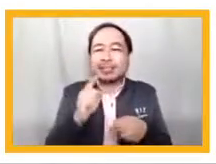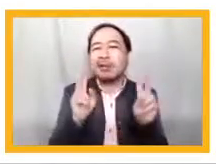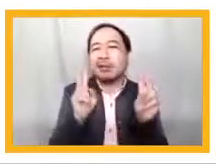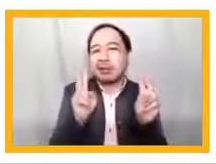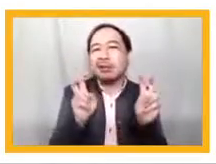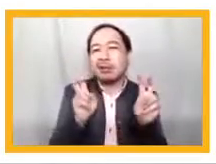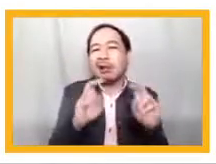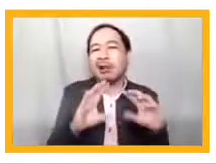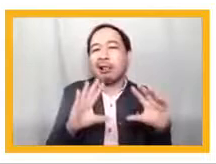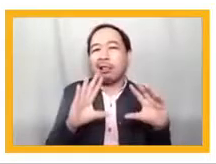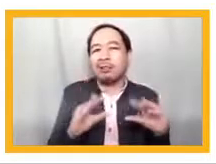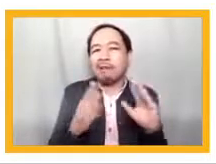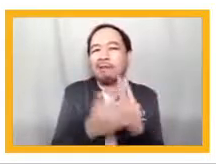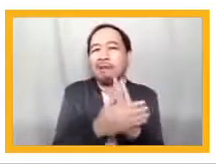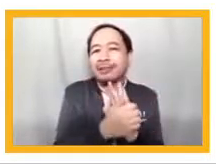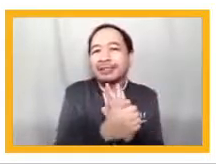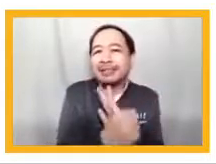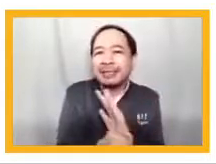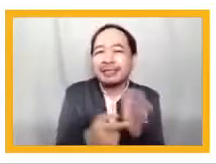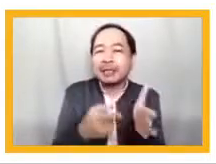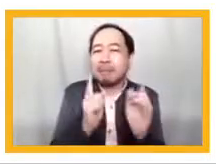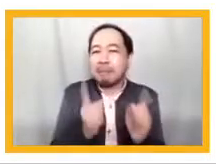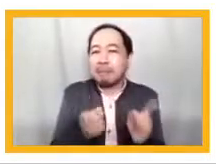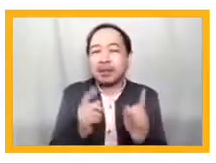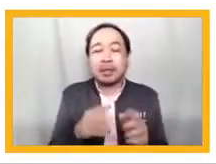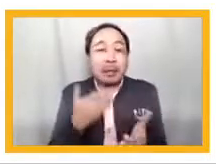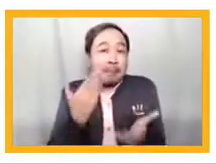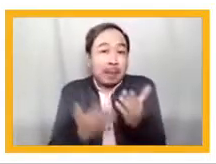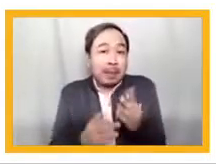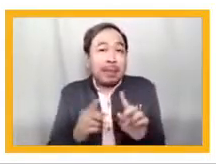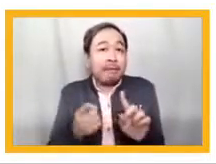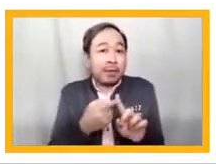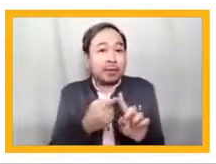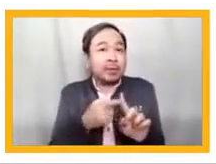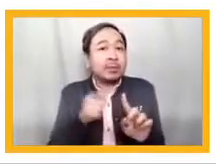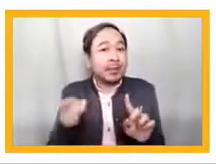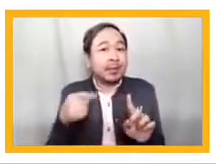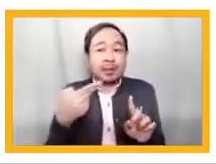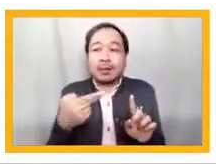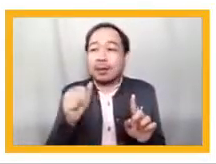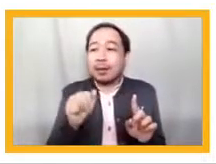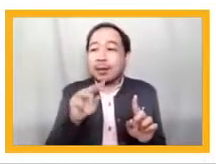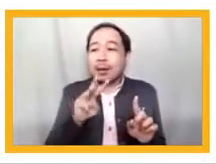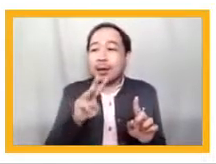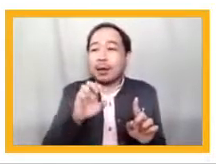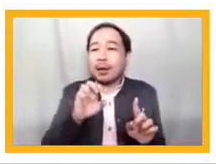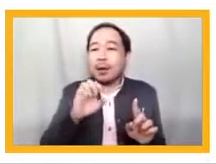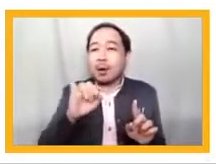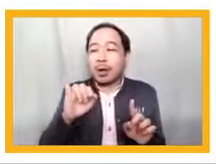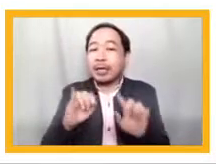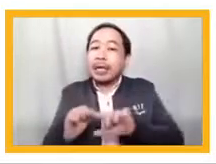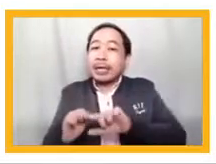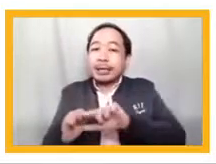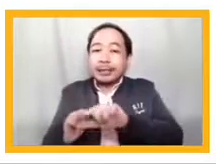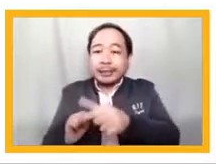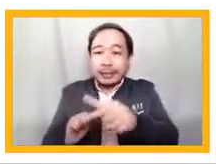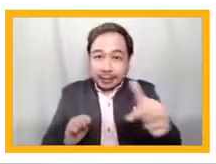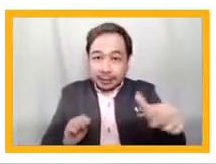So maybe Hawaii, if you can respond to that first, and then we go around with your final statements